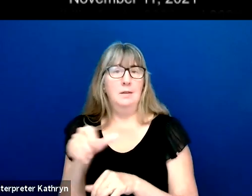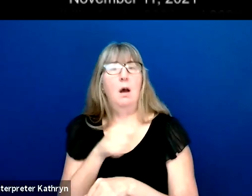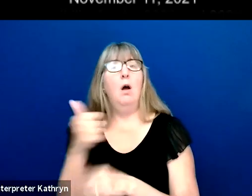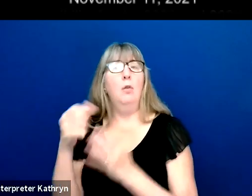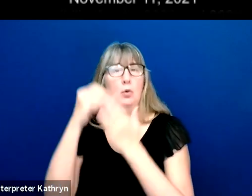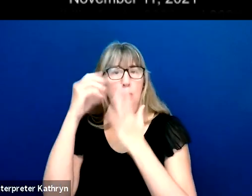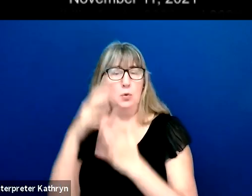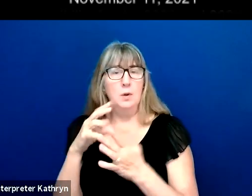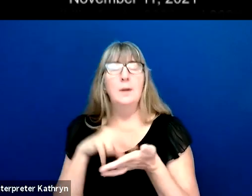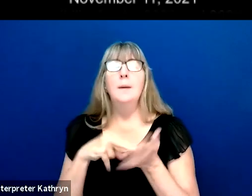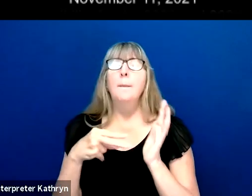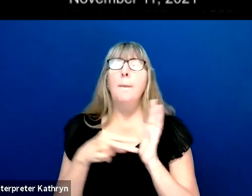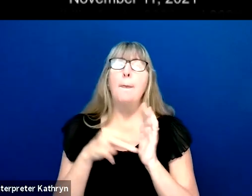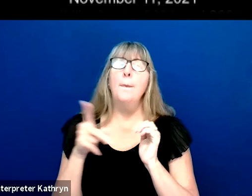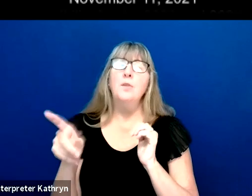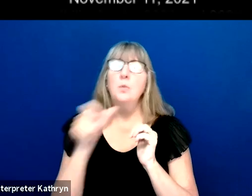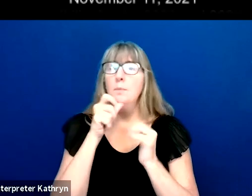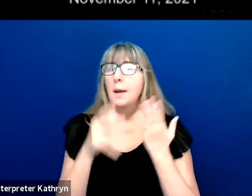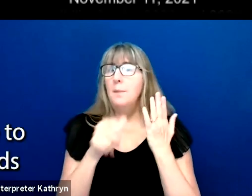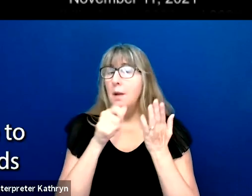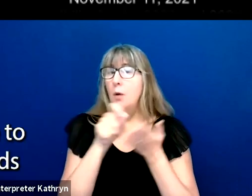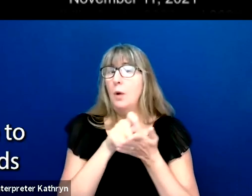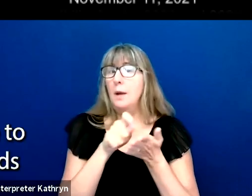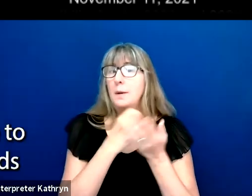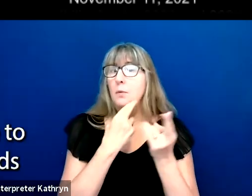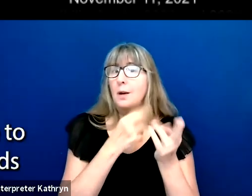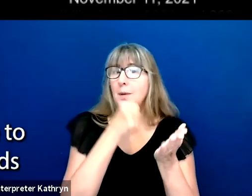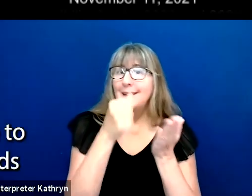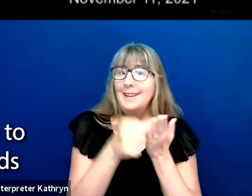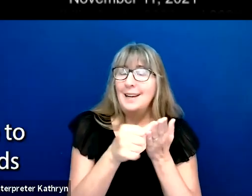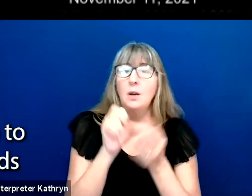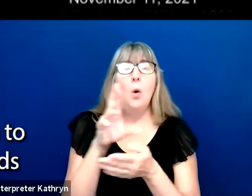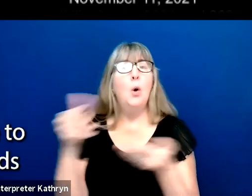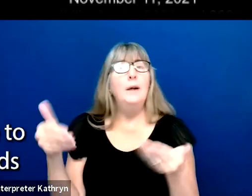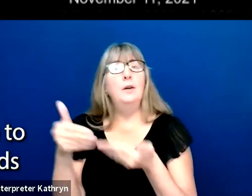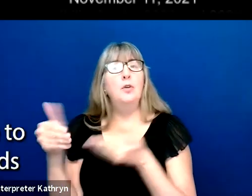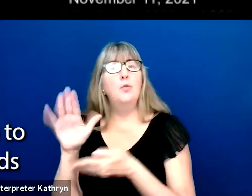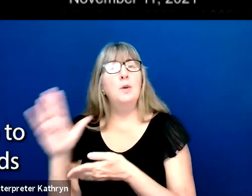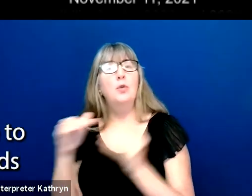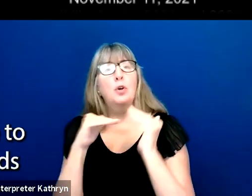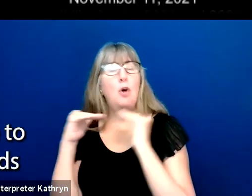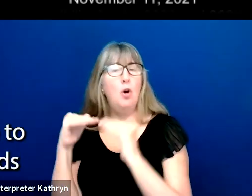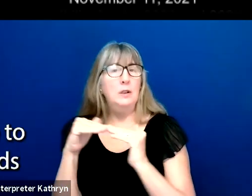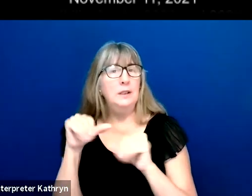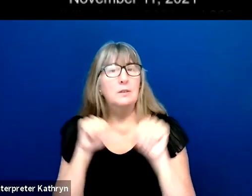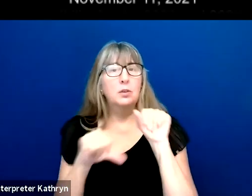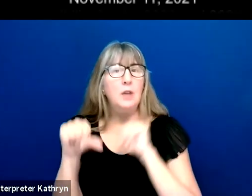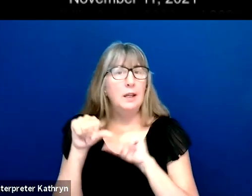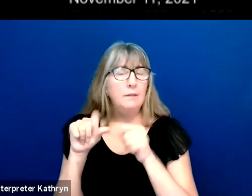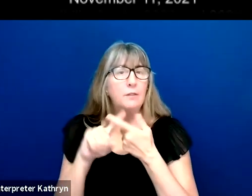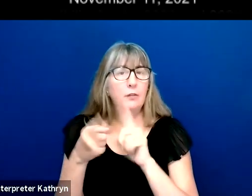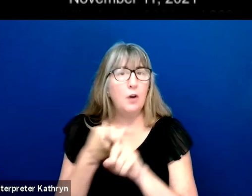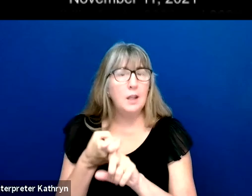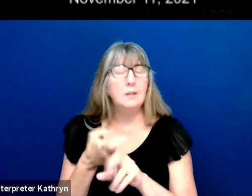wouldn't necessarily write me a recommendation letter for a program. She wouldn't necessarily introduce me to her colleagues and her scientific friends,